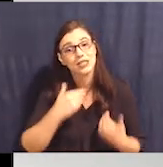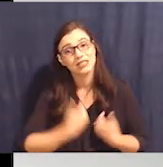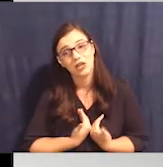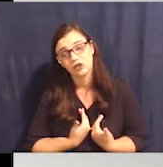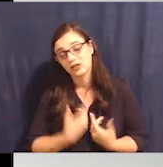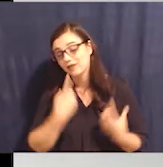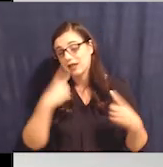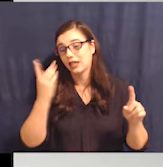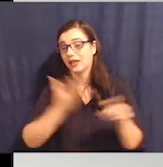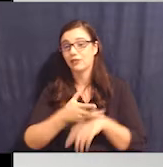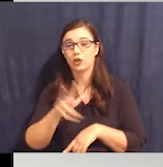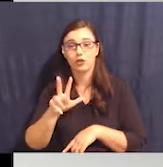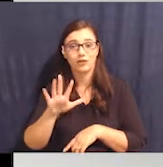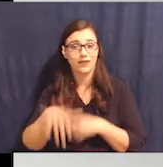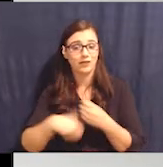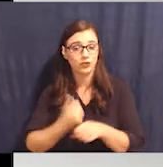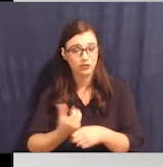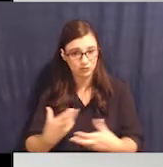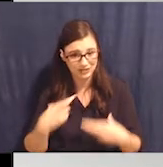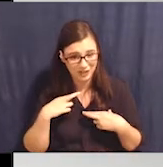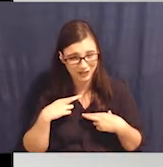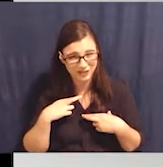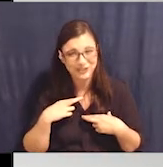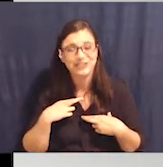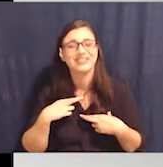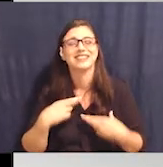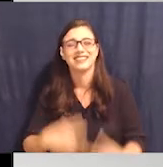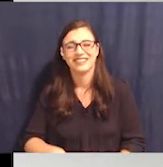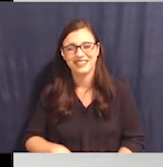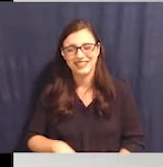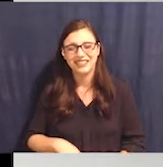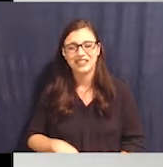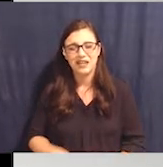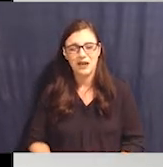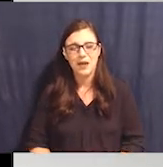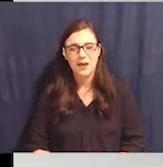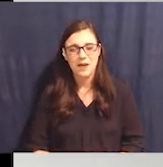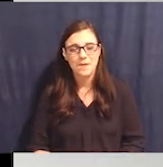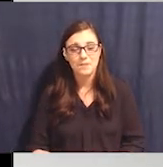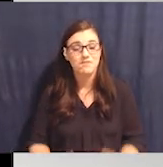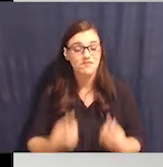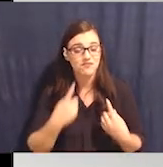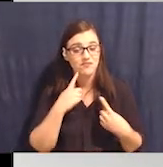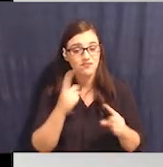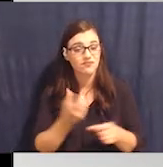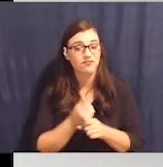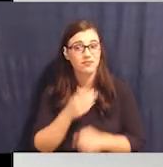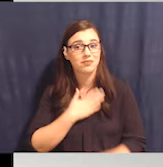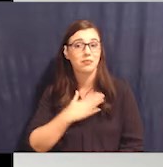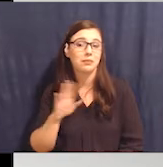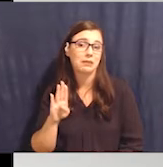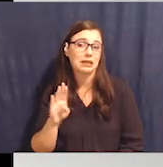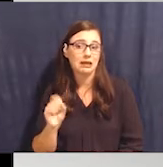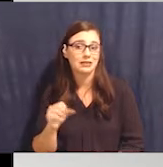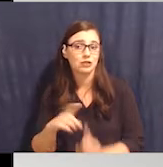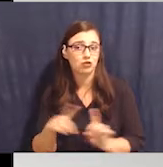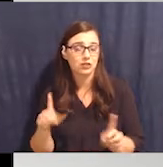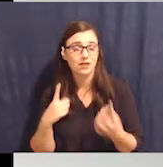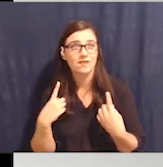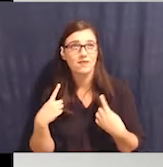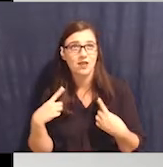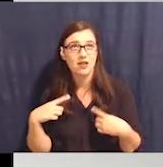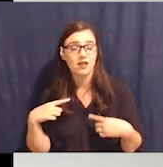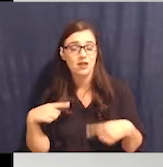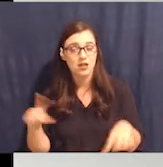I'm retired finally after 35 years. I finally got my BS